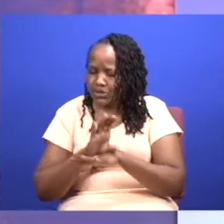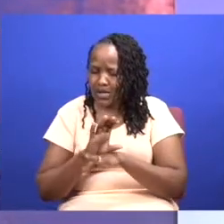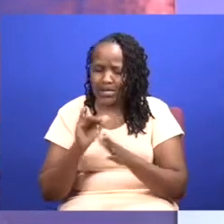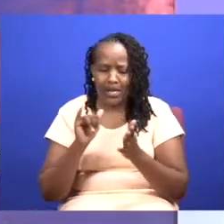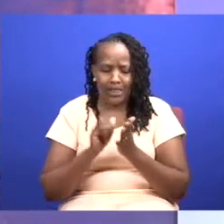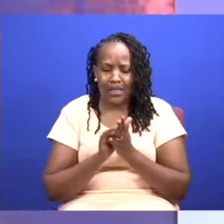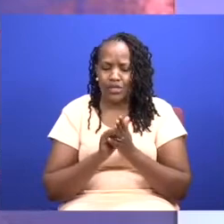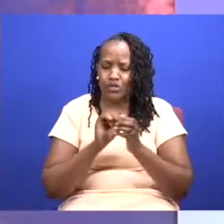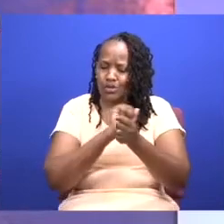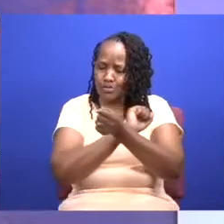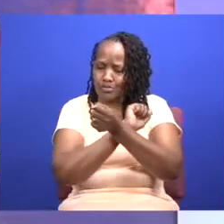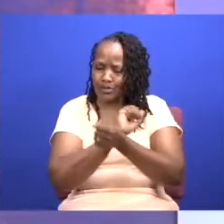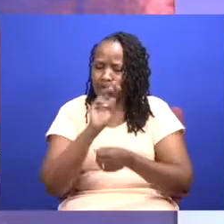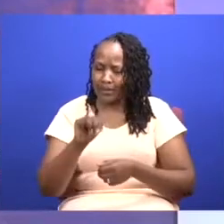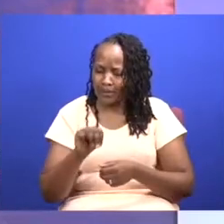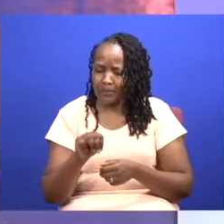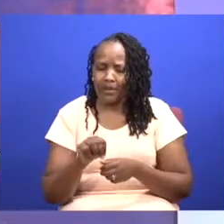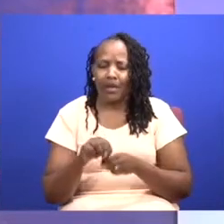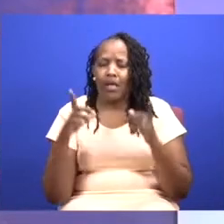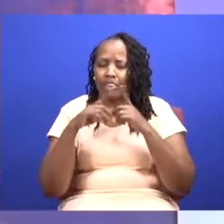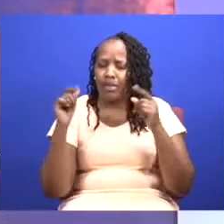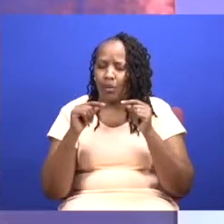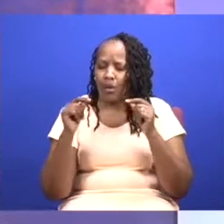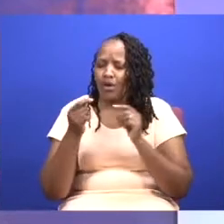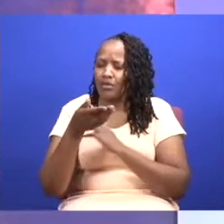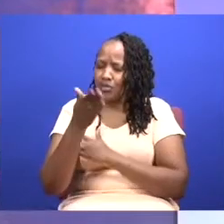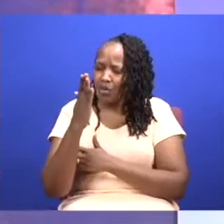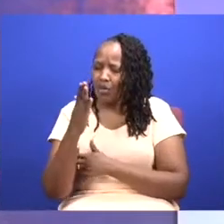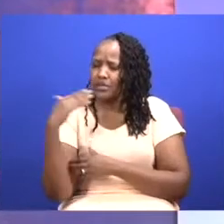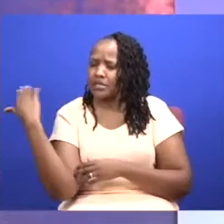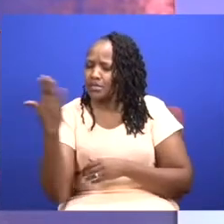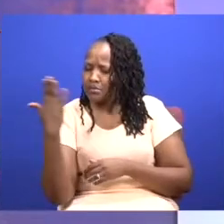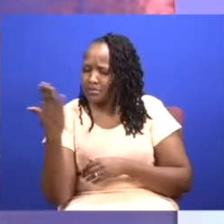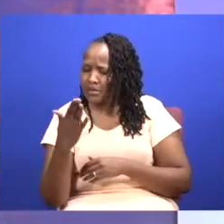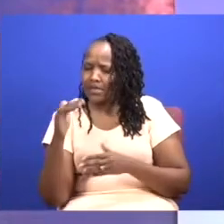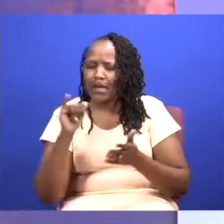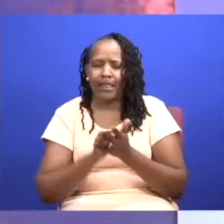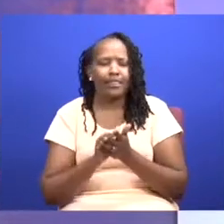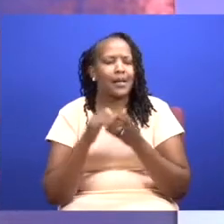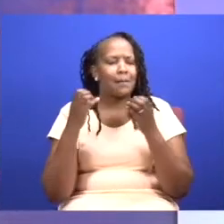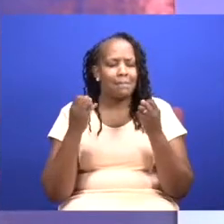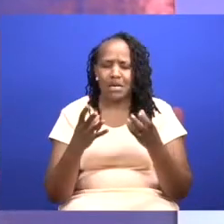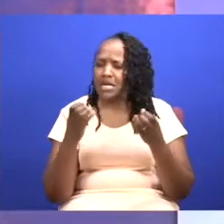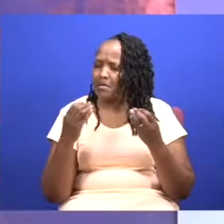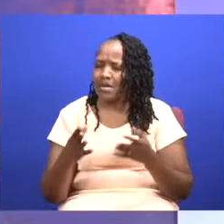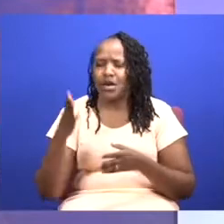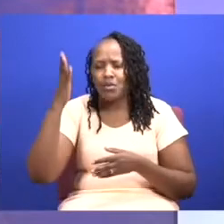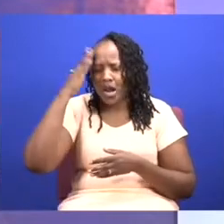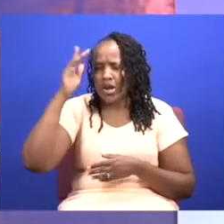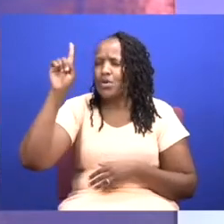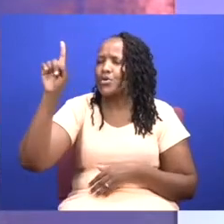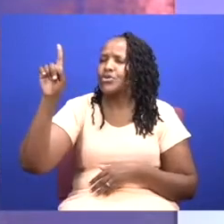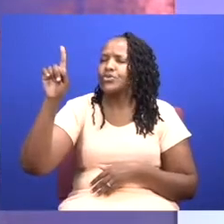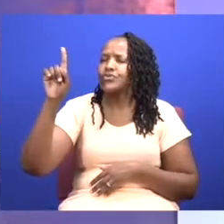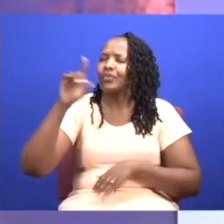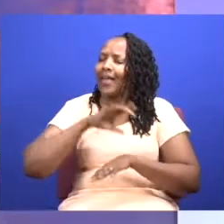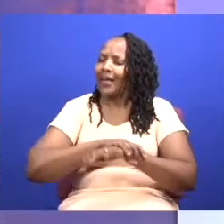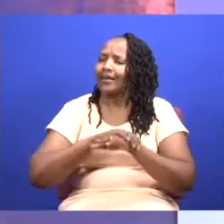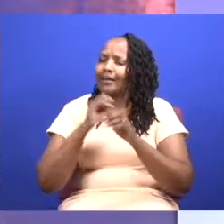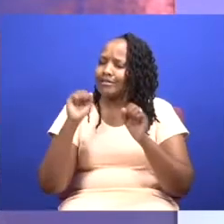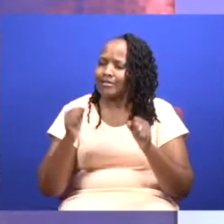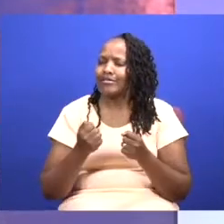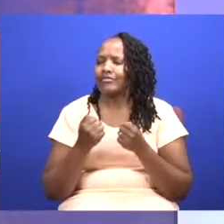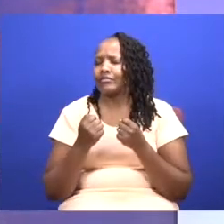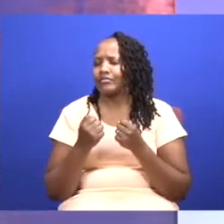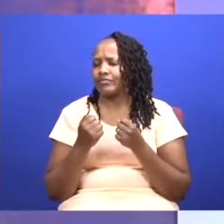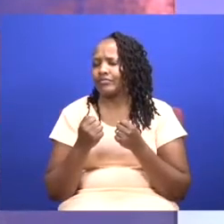will rest upon them, and that God, even as your word goes forth in this forum, O God, we pray that many shall come to the knowledge of the truth and shall know